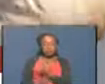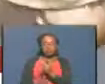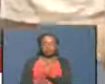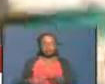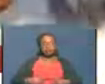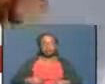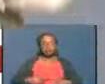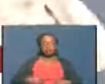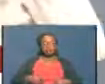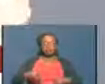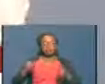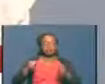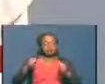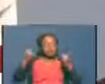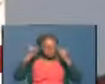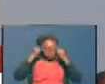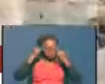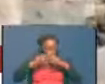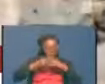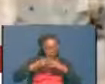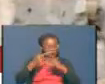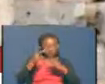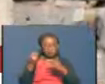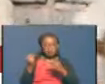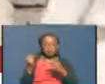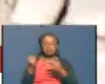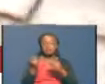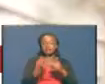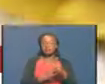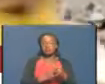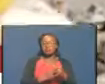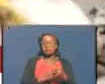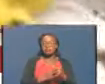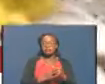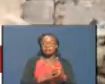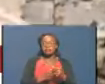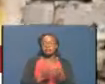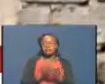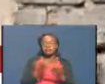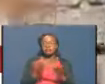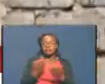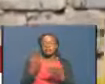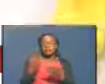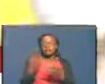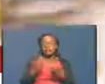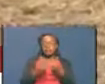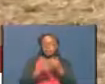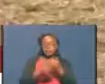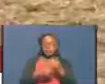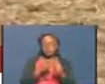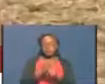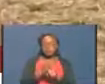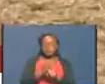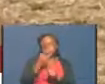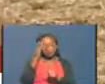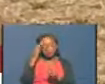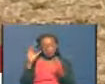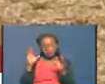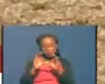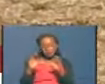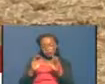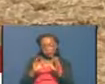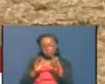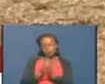Dragons Academy that she established in 2008, Elizabeth Rakwaro, 47, popularly known as Coach,